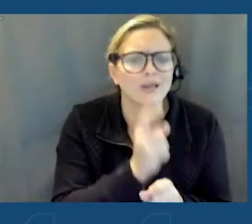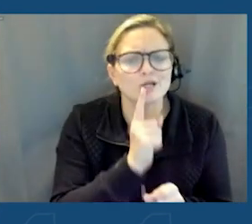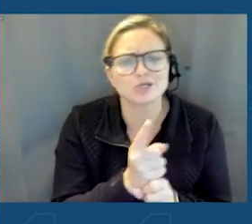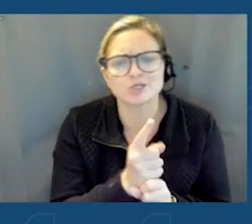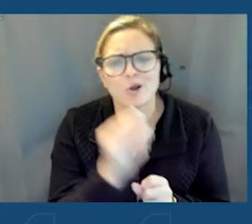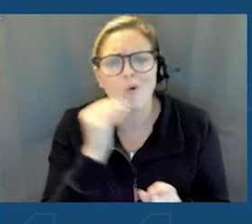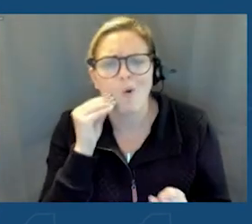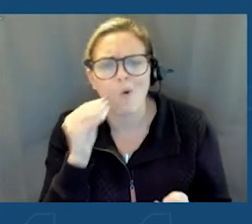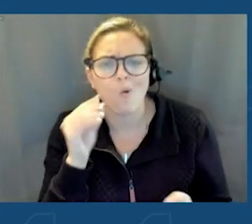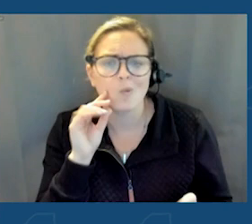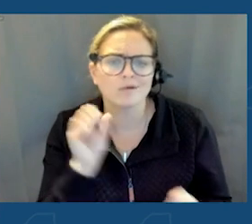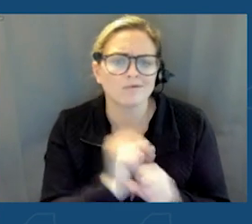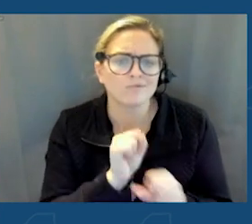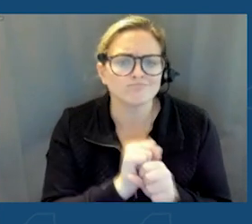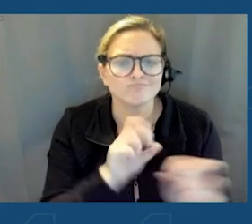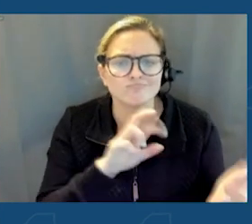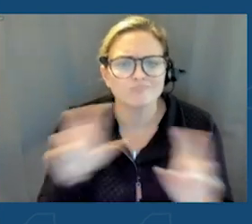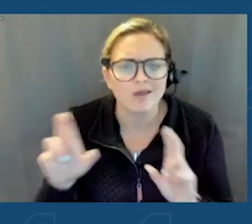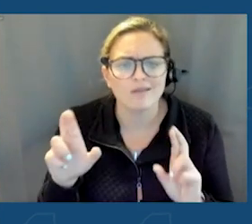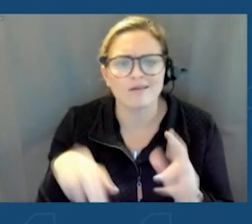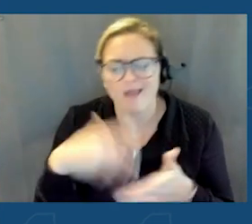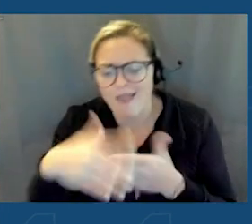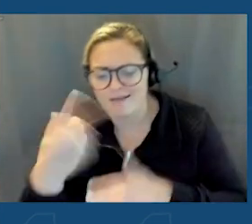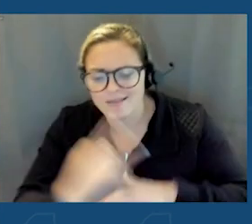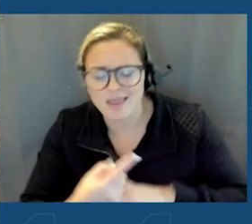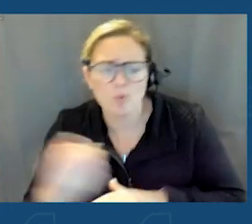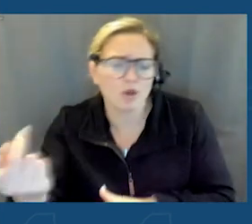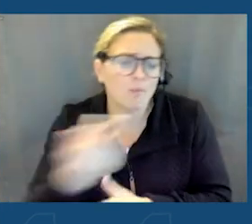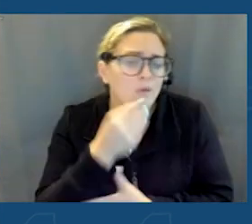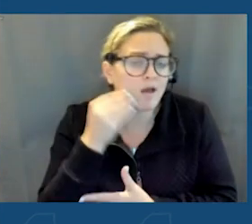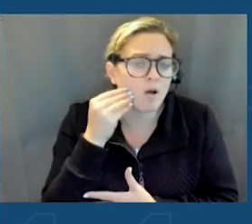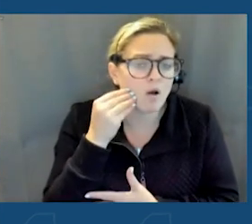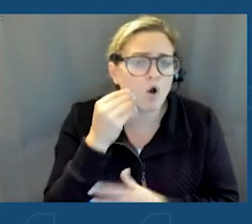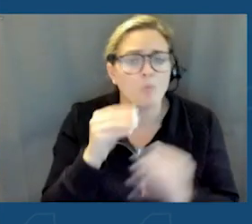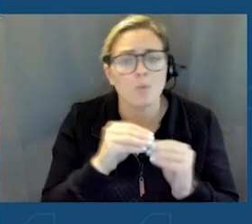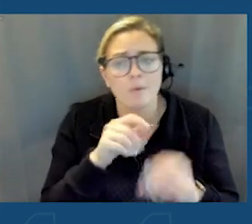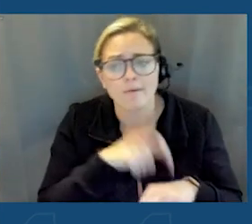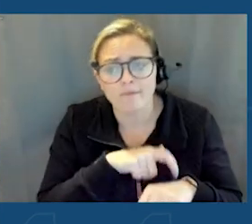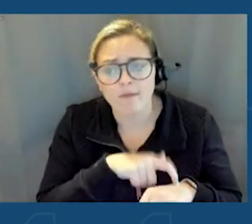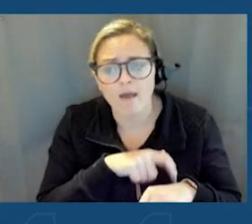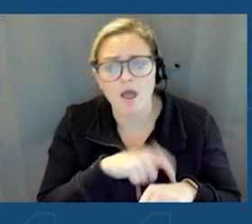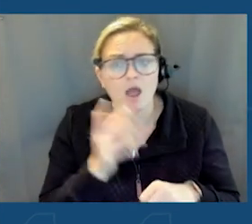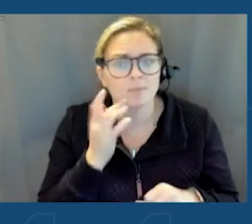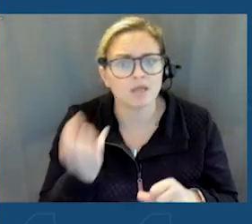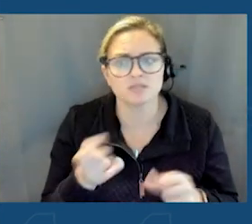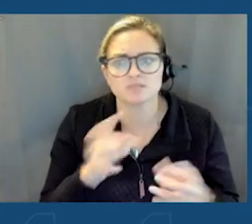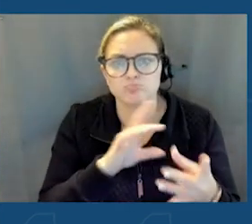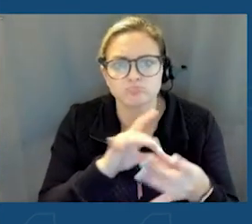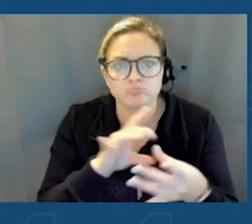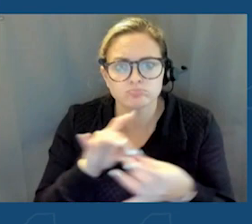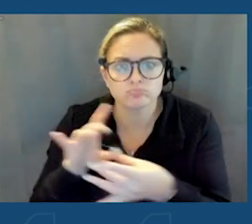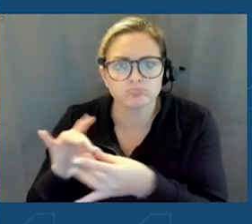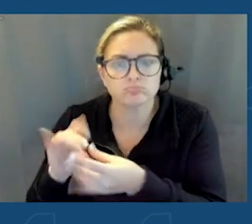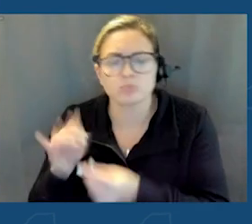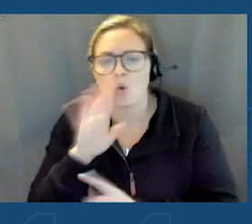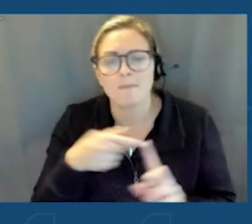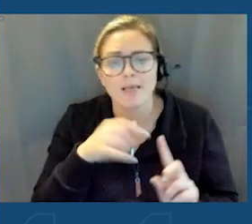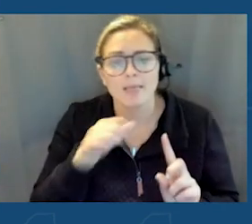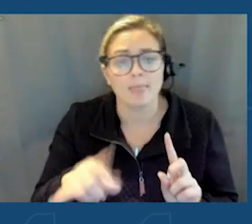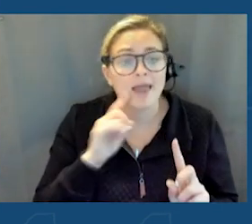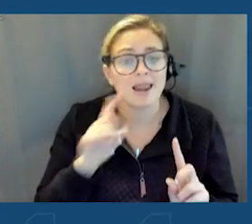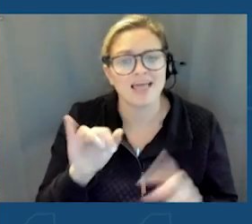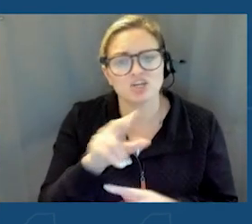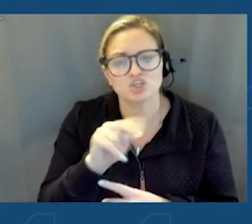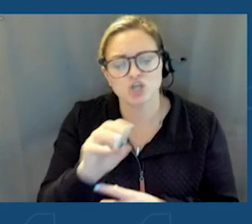homework packed, or at the end of the day, when you're coming home, you have more time because of all the connections we're talking about now. And Jano is going to go